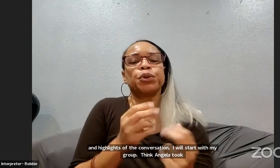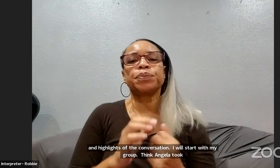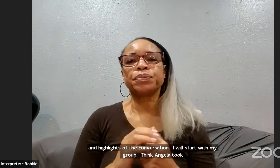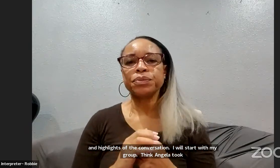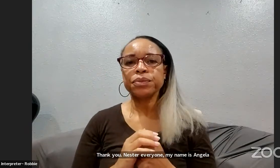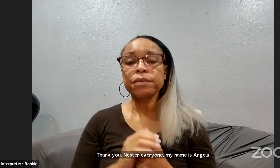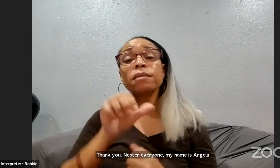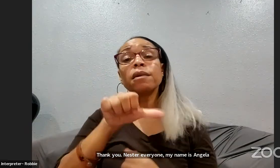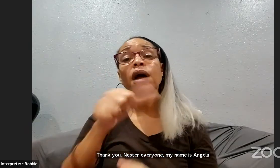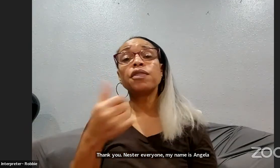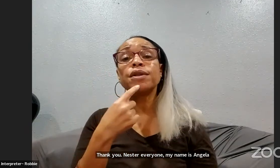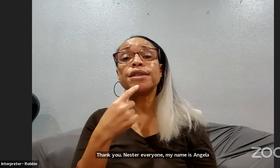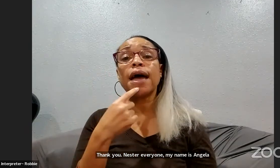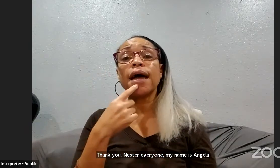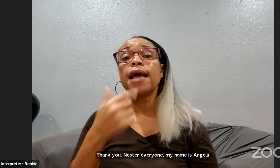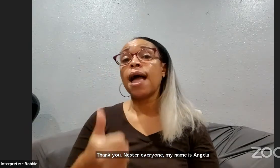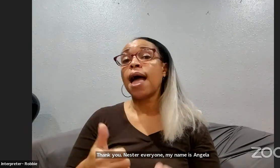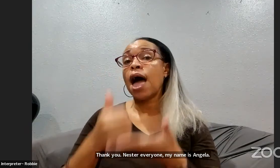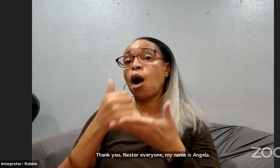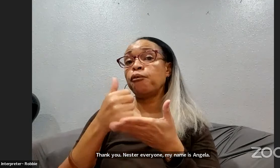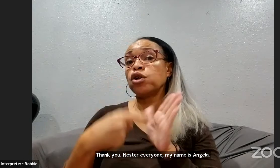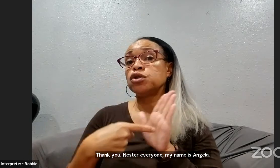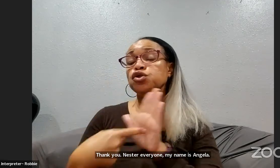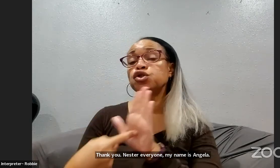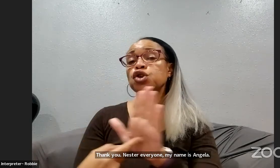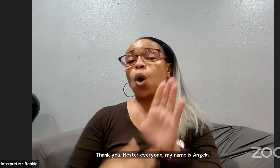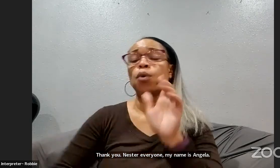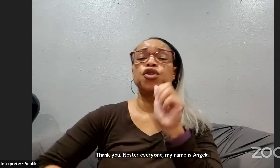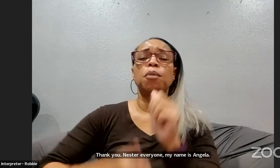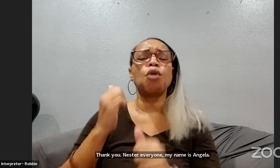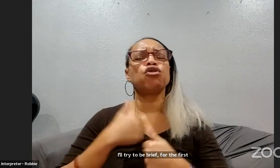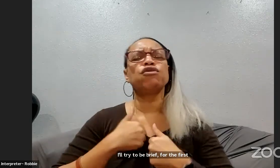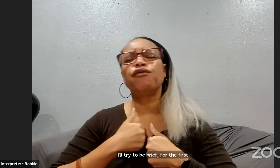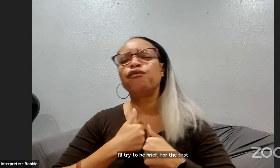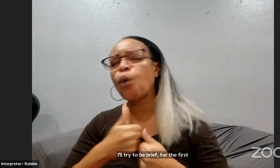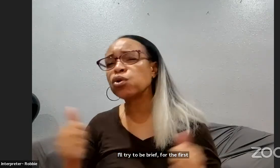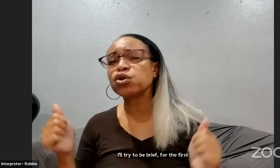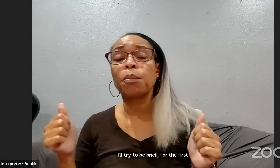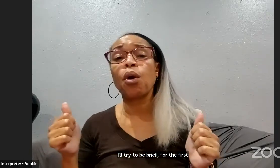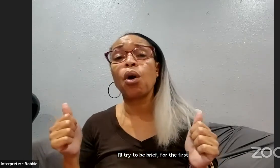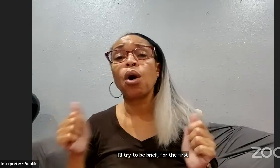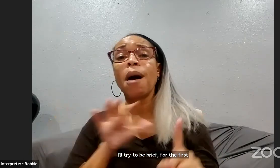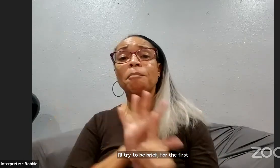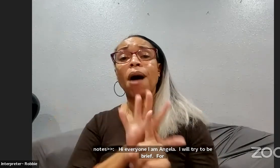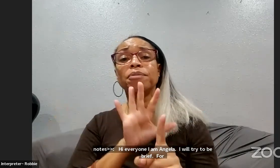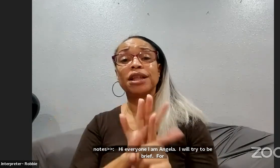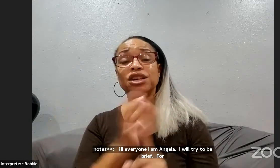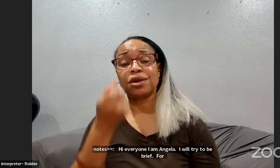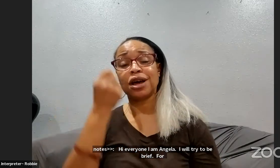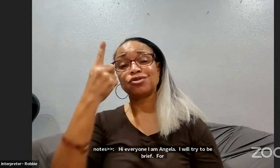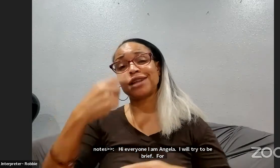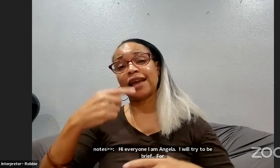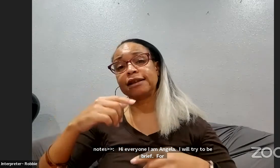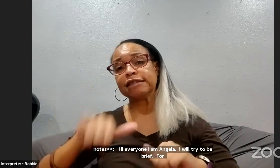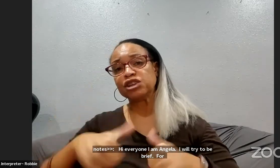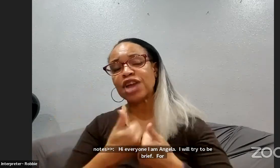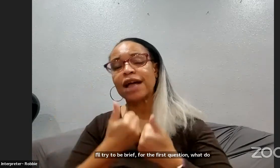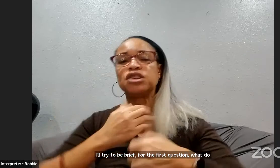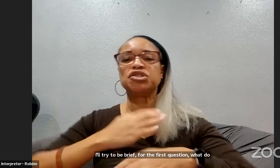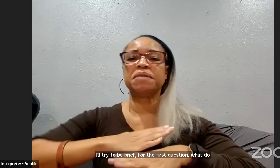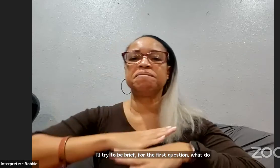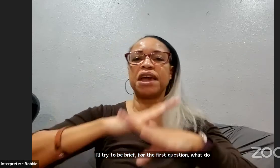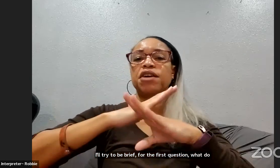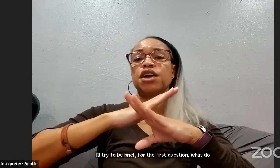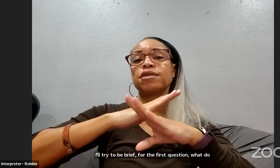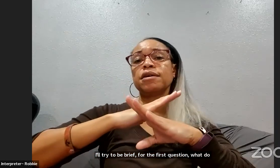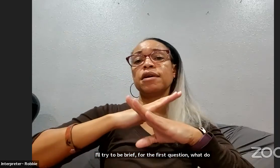Others have said it'd be helpful to highlight the most vulnerable populations, understanding the challenges and barriers that their community faces beyond